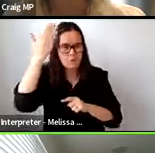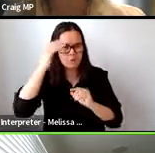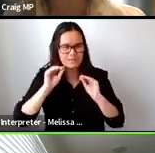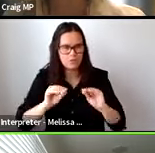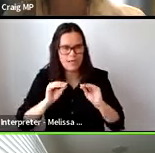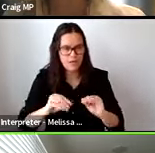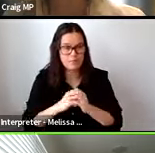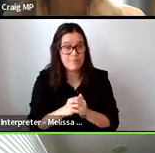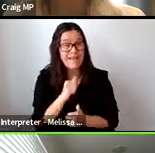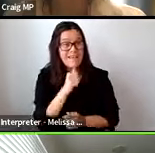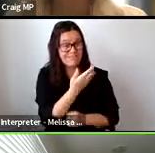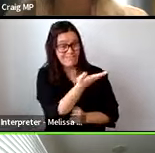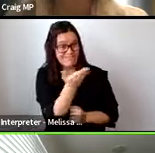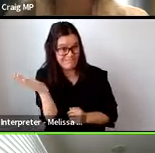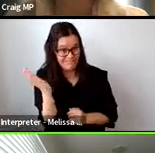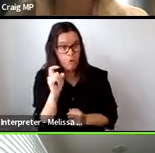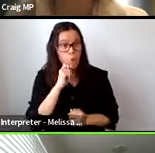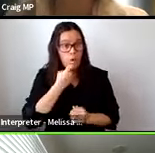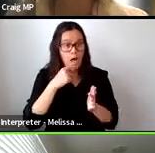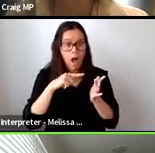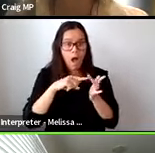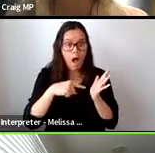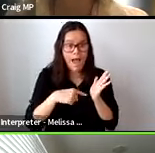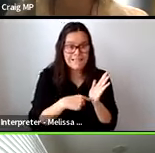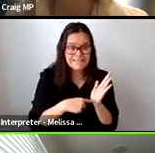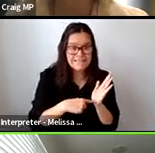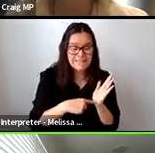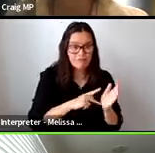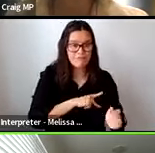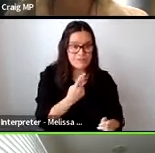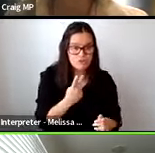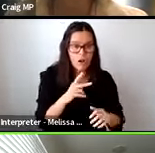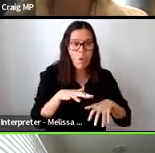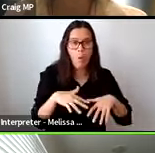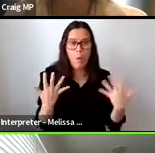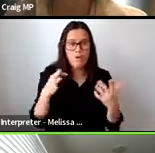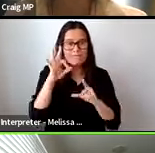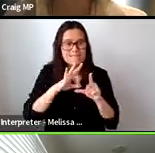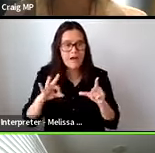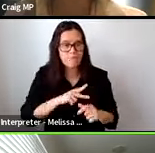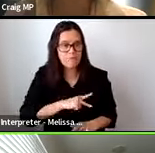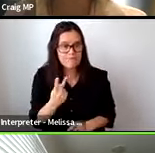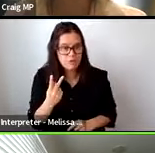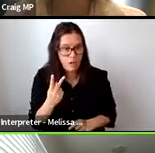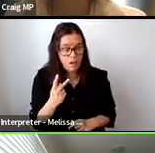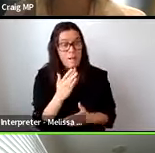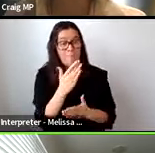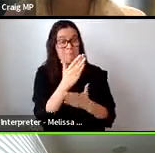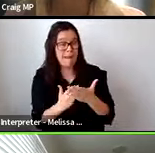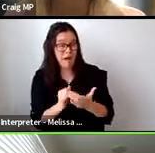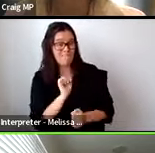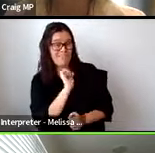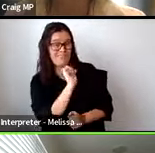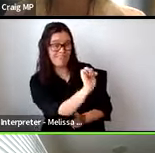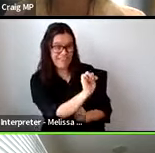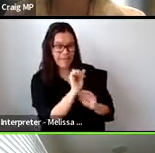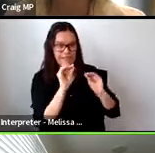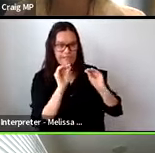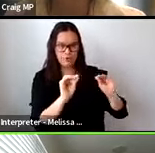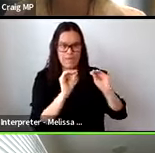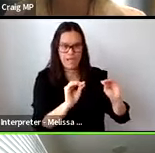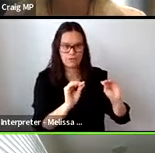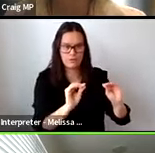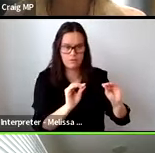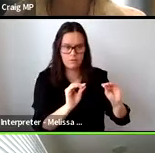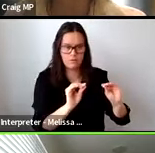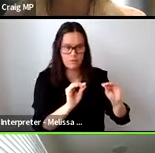design professional or an information technology professional, that they need to be trained as part of that in accessible